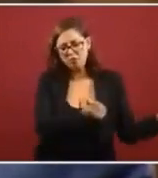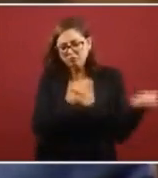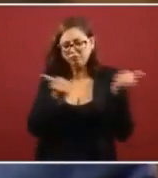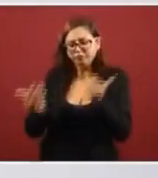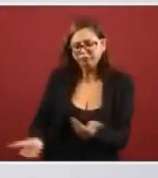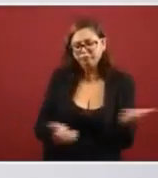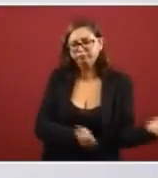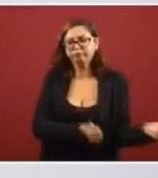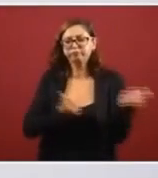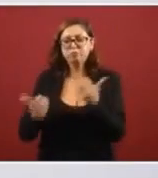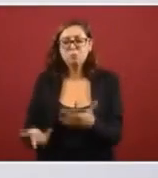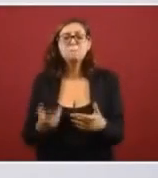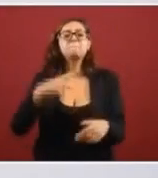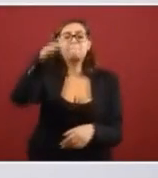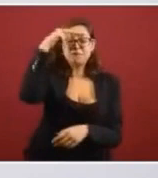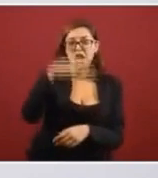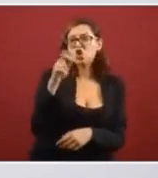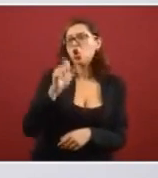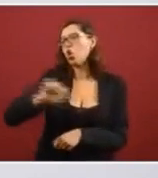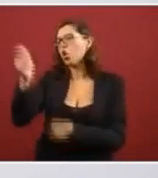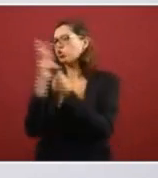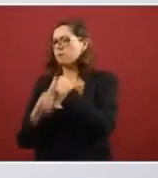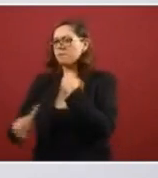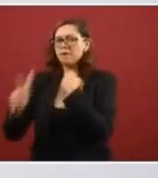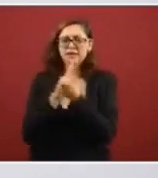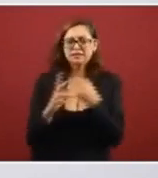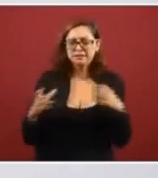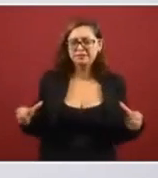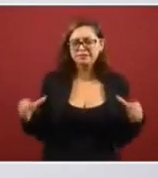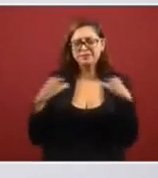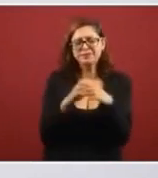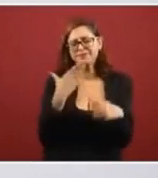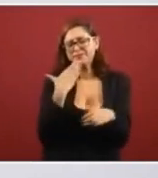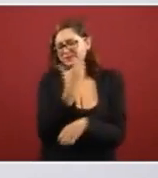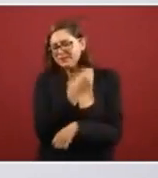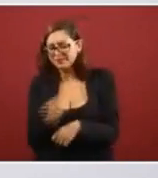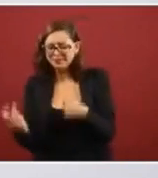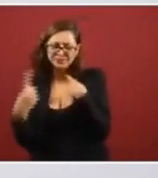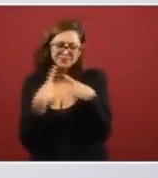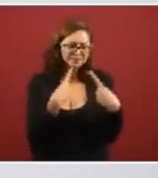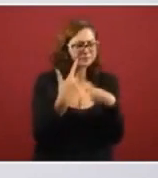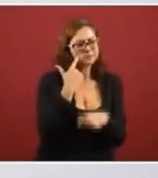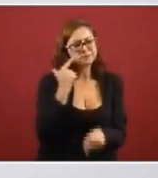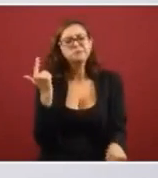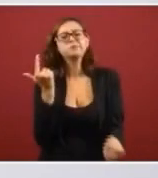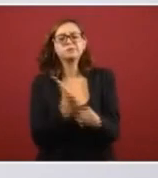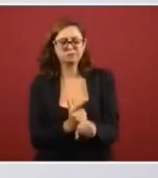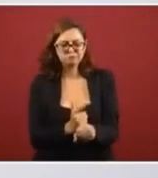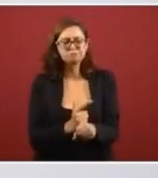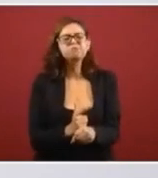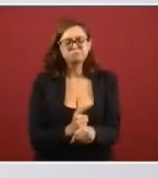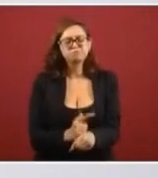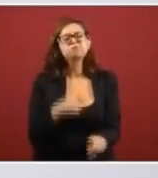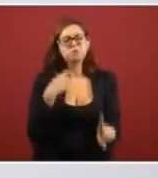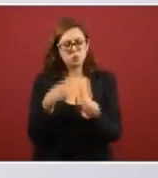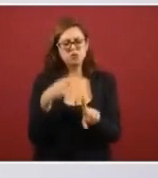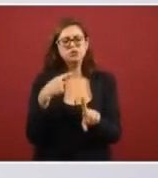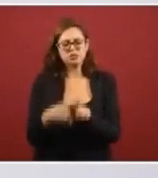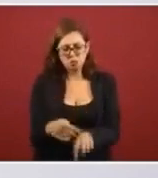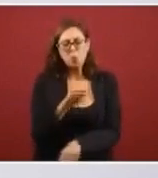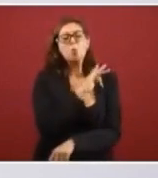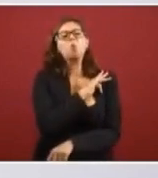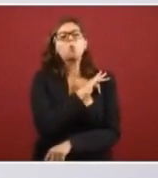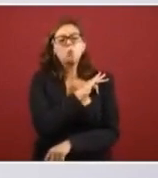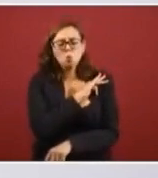experts from Mexico and foreign countries and they've diagnosed and they are it's